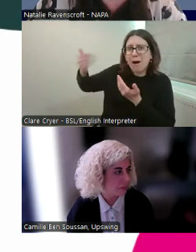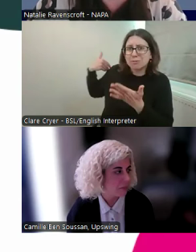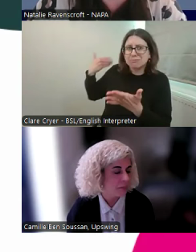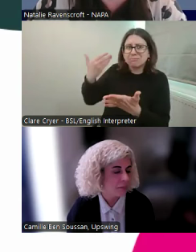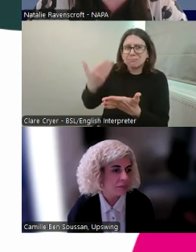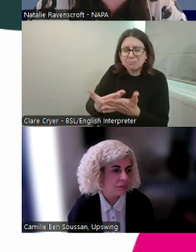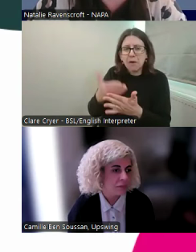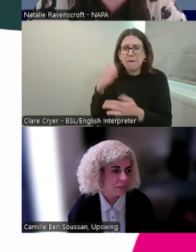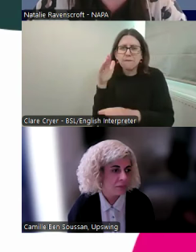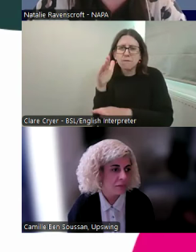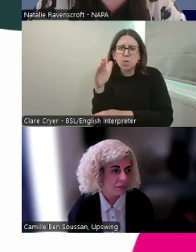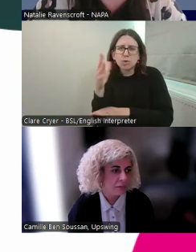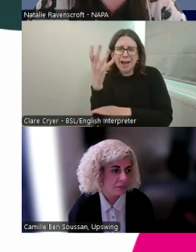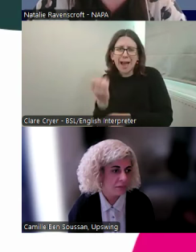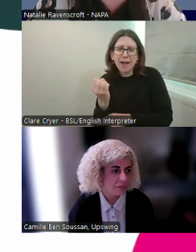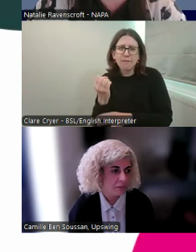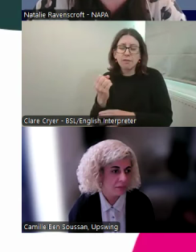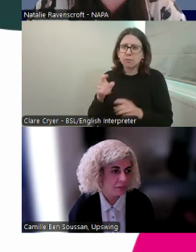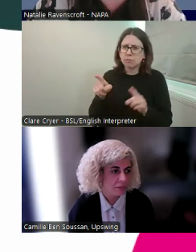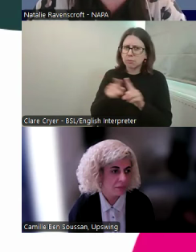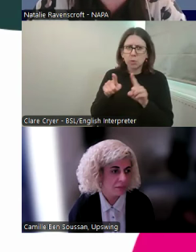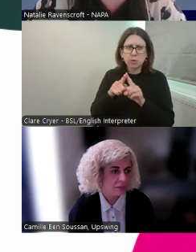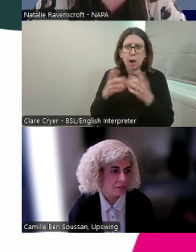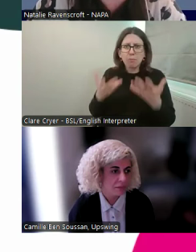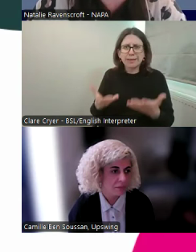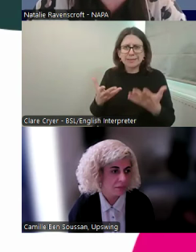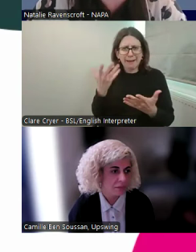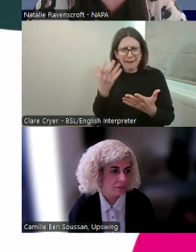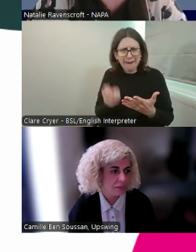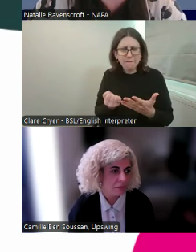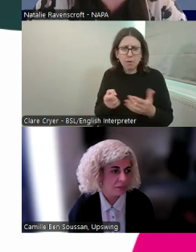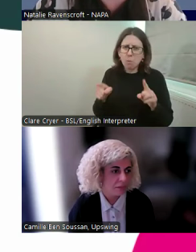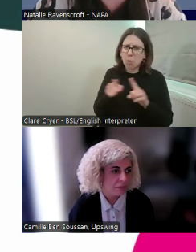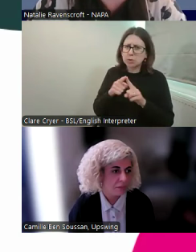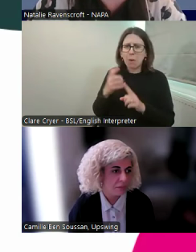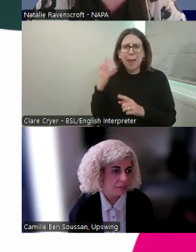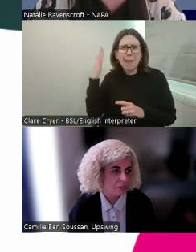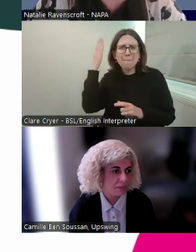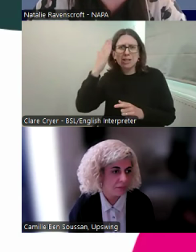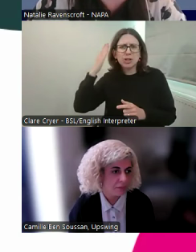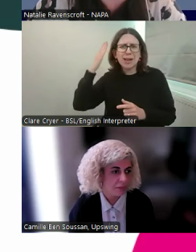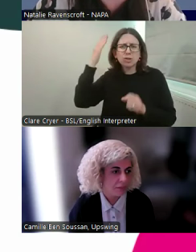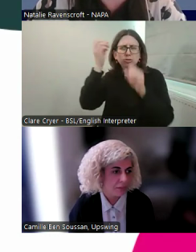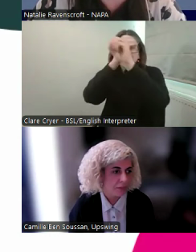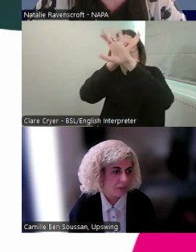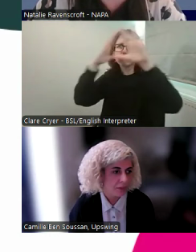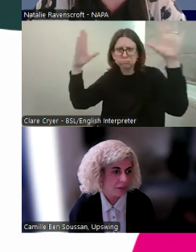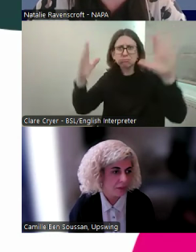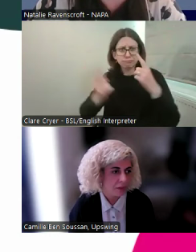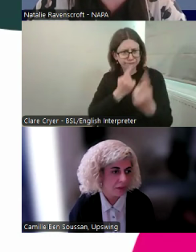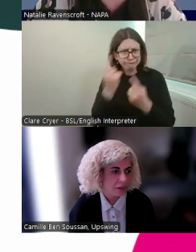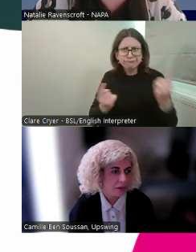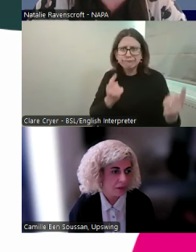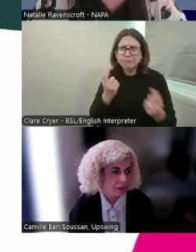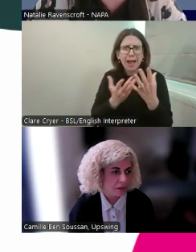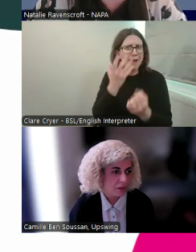an imagination. So the reason I wanted to highlight this was that